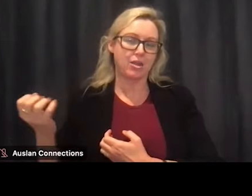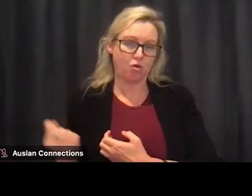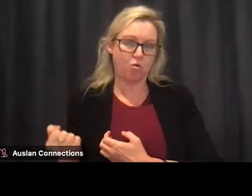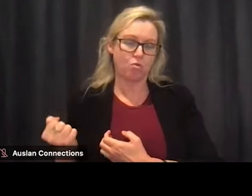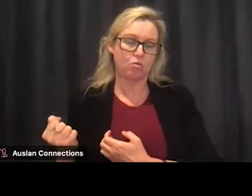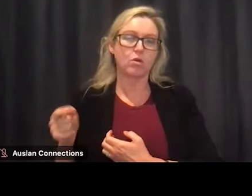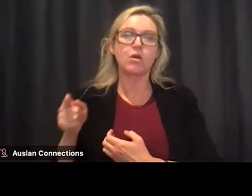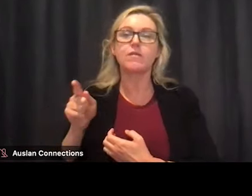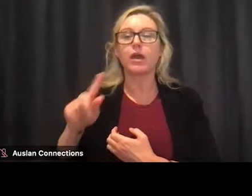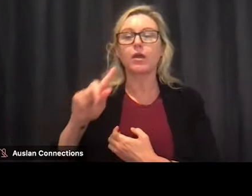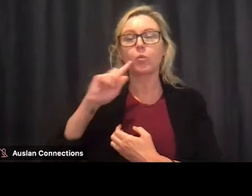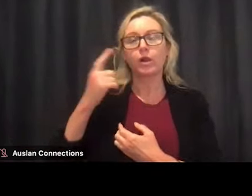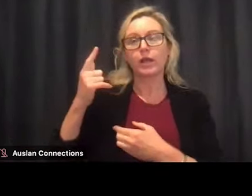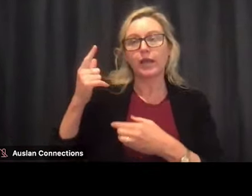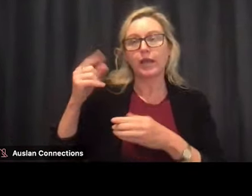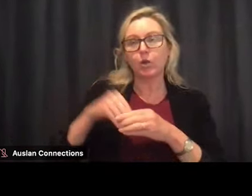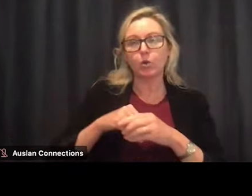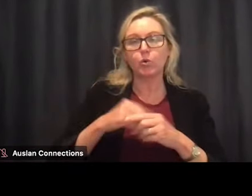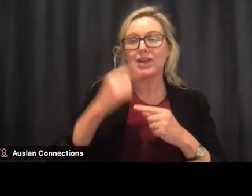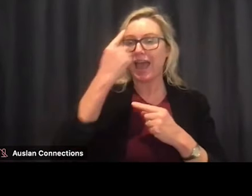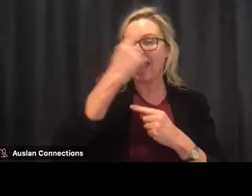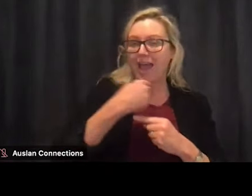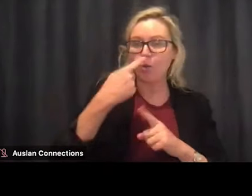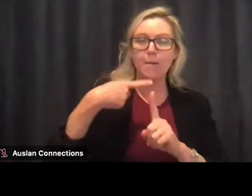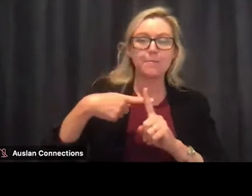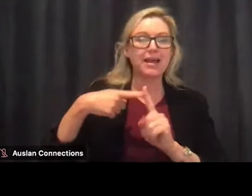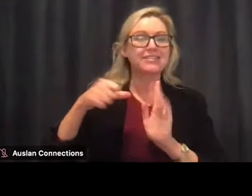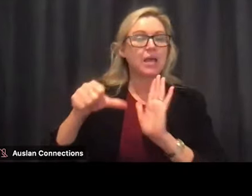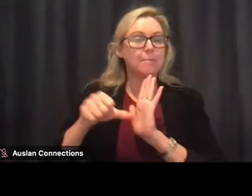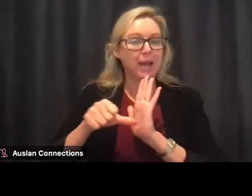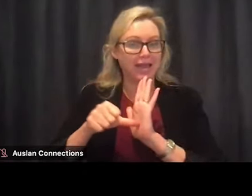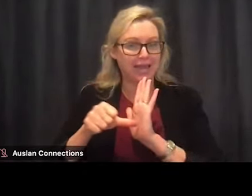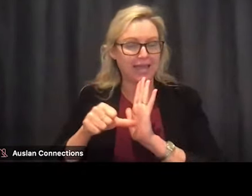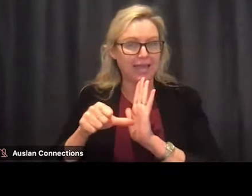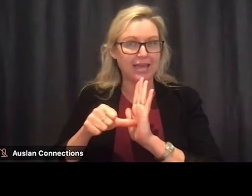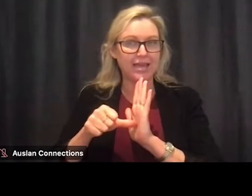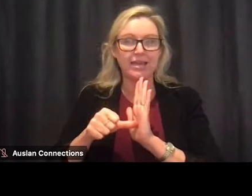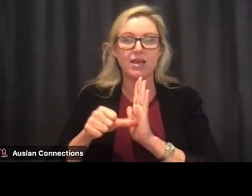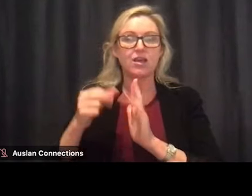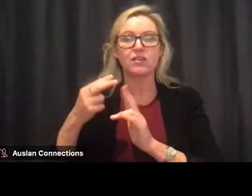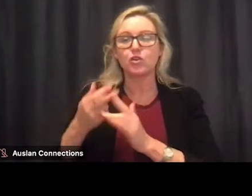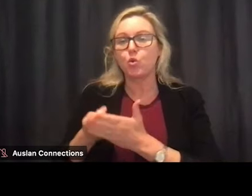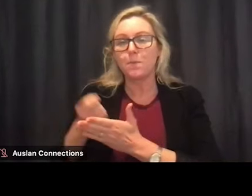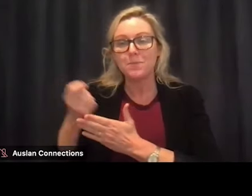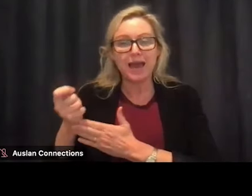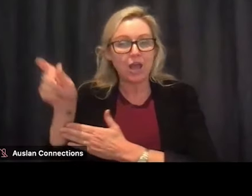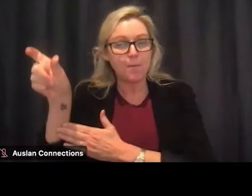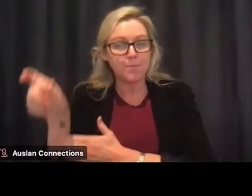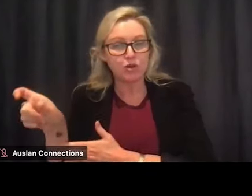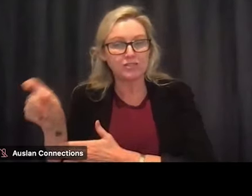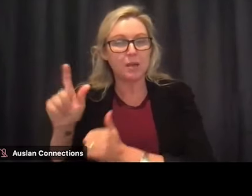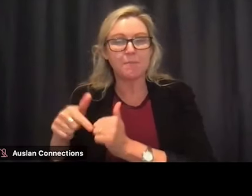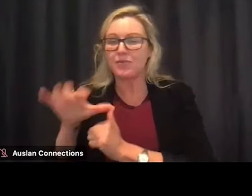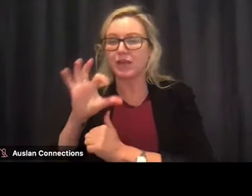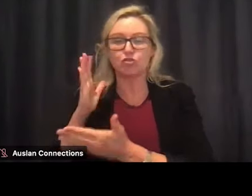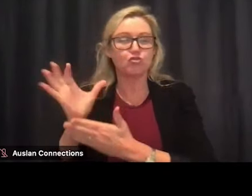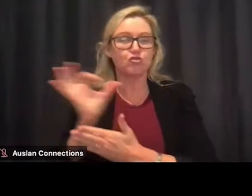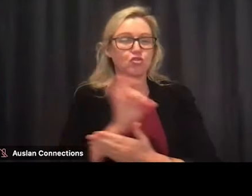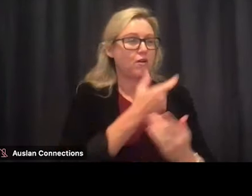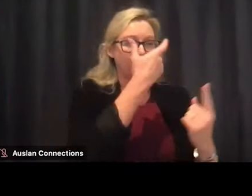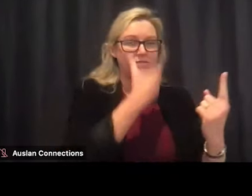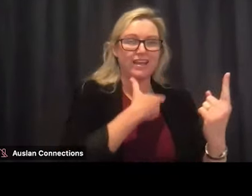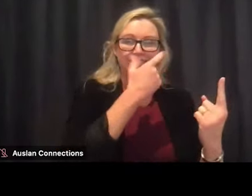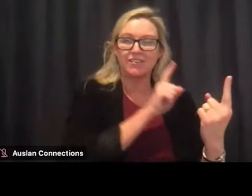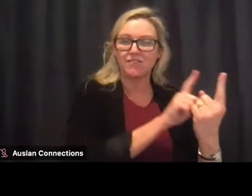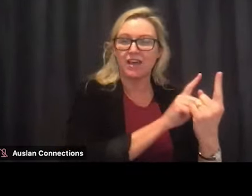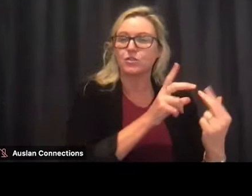those hours and dollars that where they're not physically, in a sense, interfacing with the resident, is what